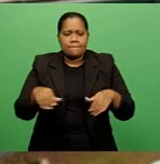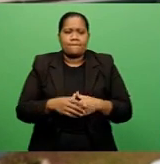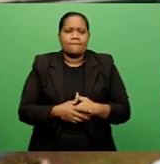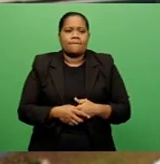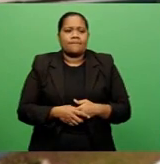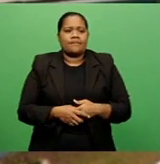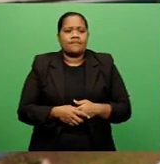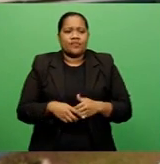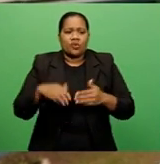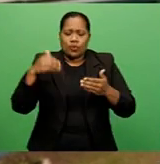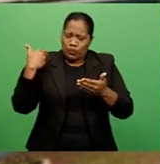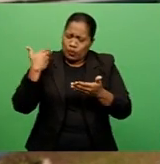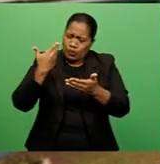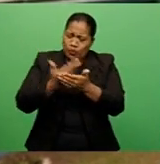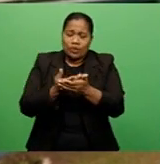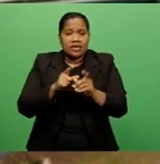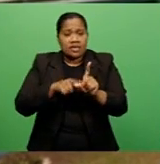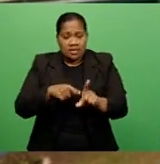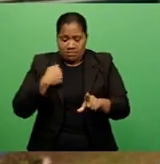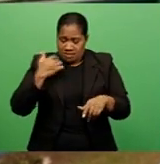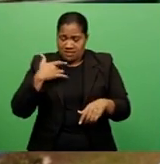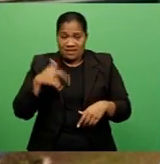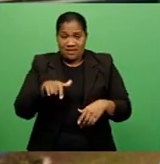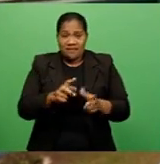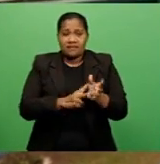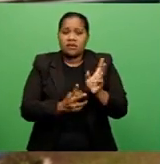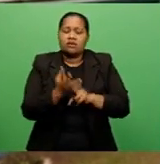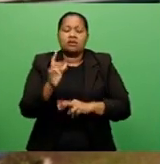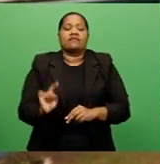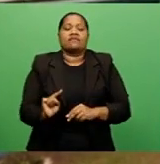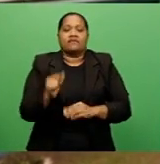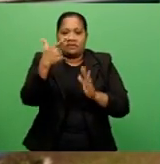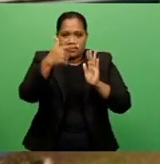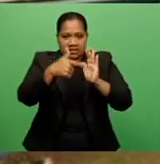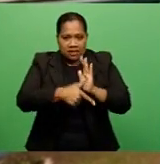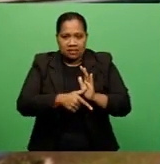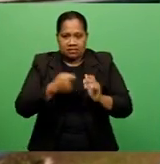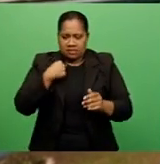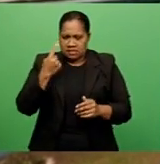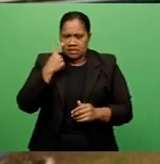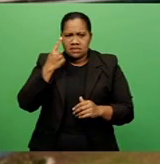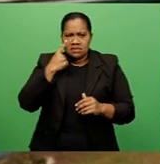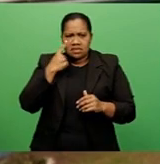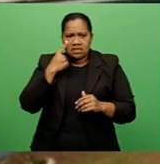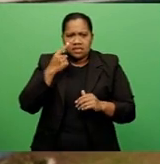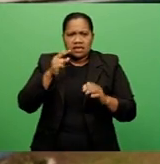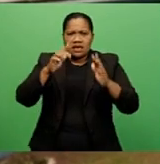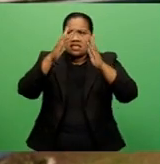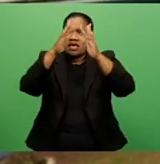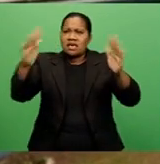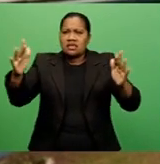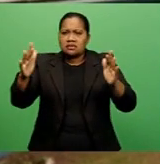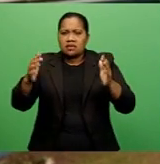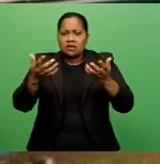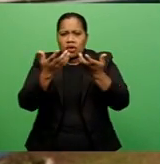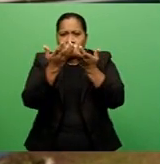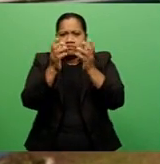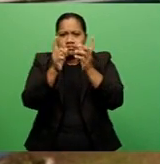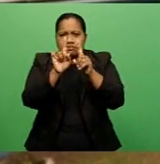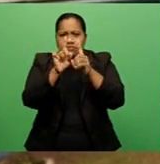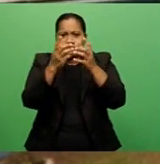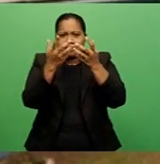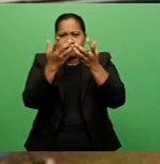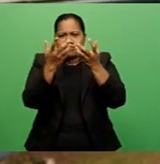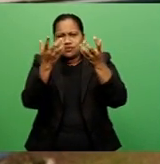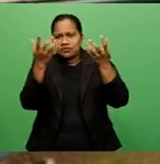For all the years I have been staying in the village, this is the first time I have seen the hill split into two, land cracking open